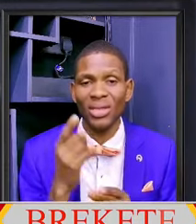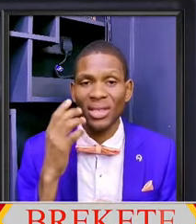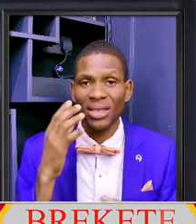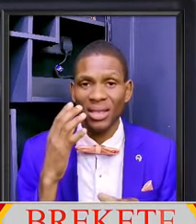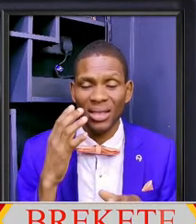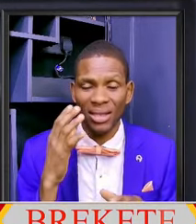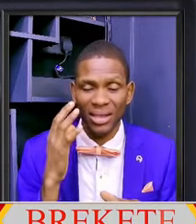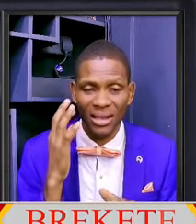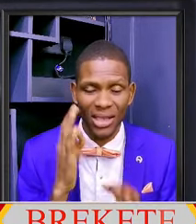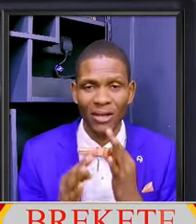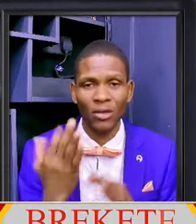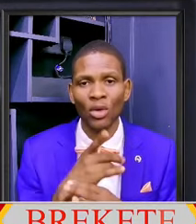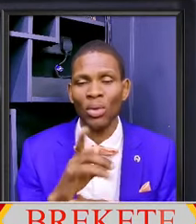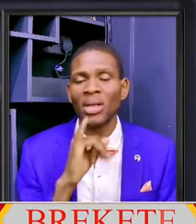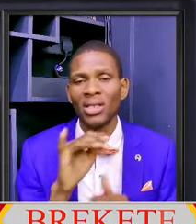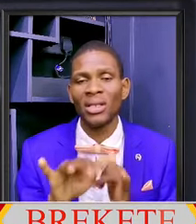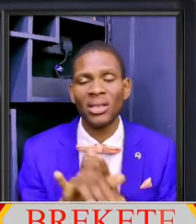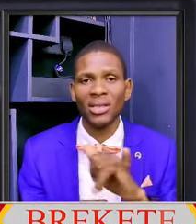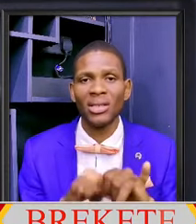is deceiving you.